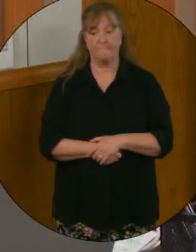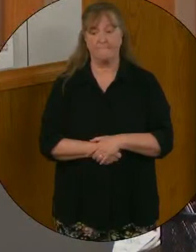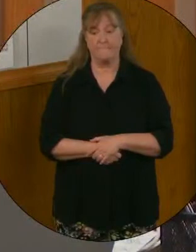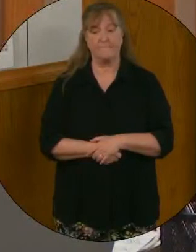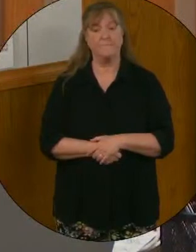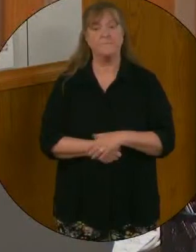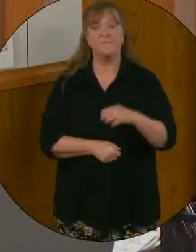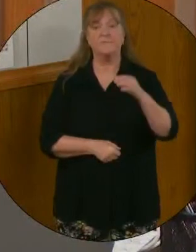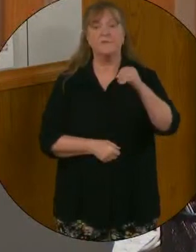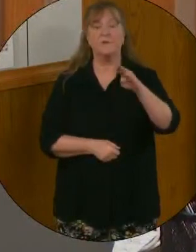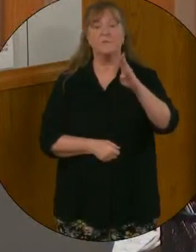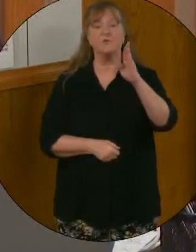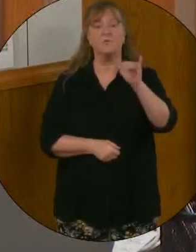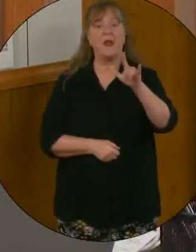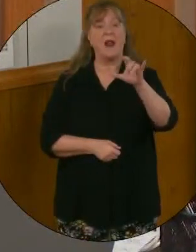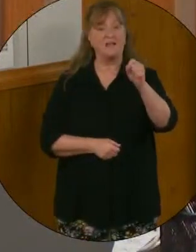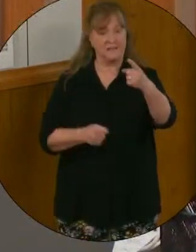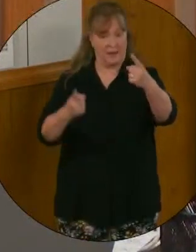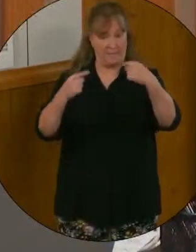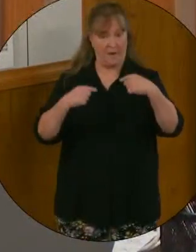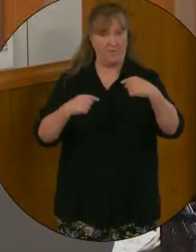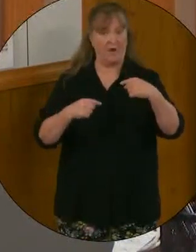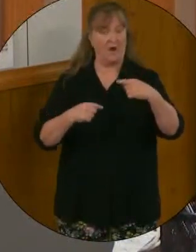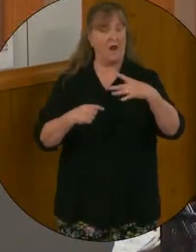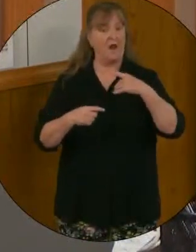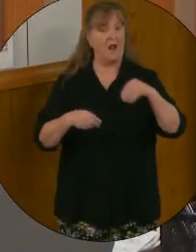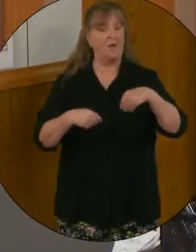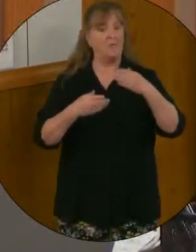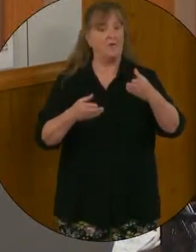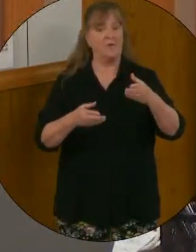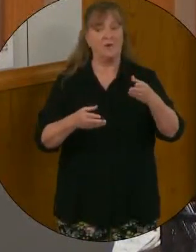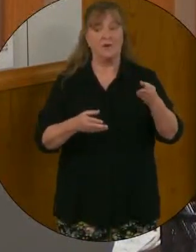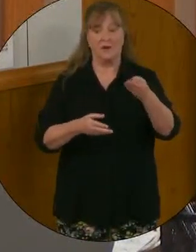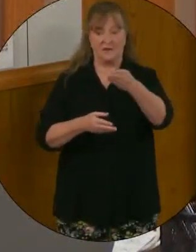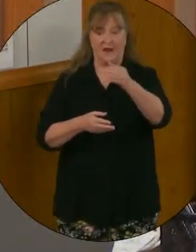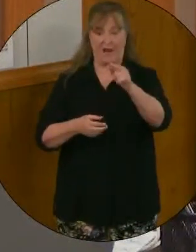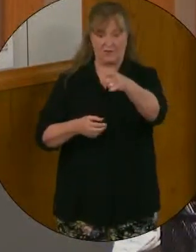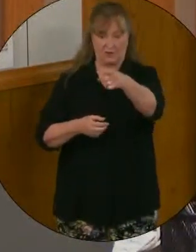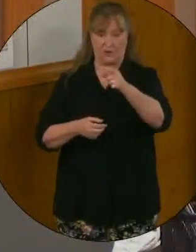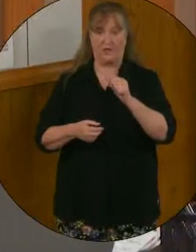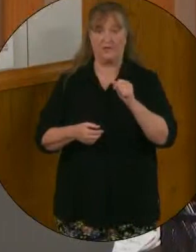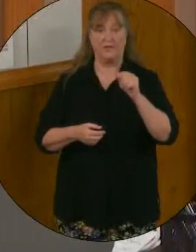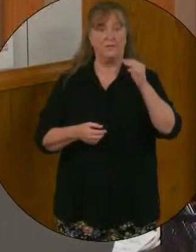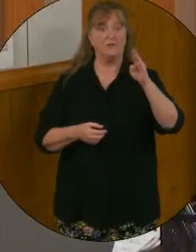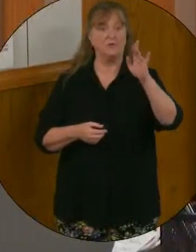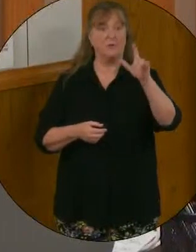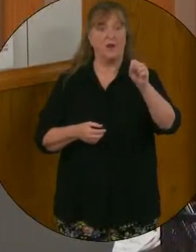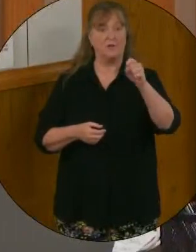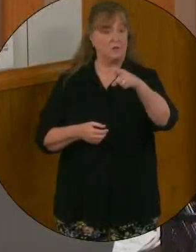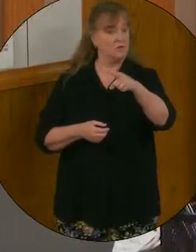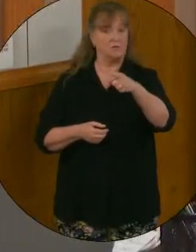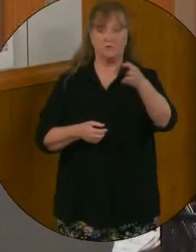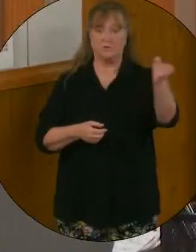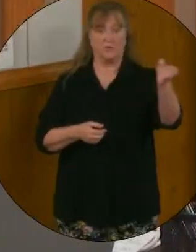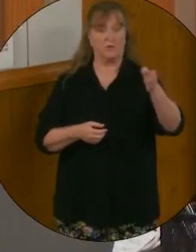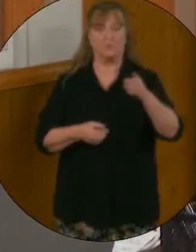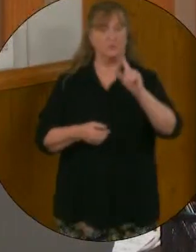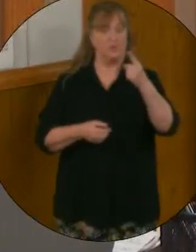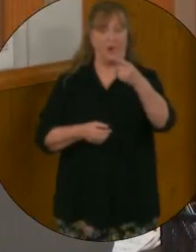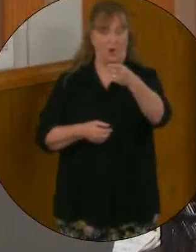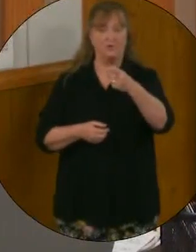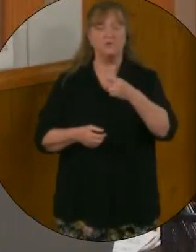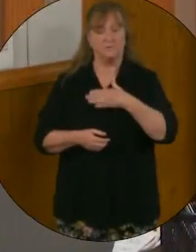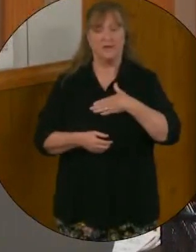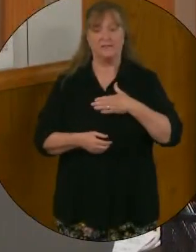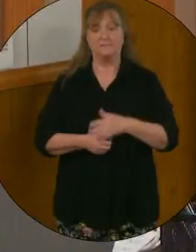Okay, Mr. Bayless is coming back, but I'd like to provide Angie an opportunity to. Oh, Mr. Bayless. May she? Yeah,